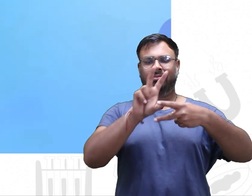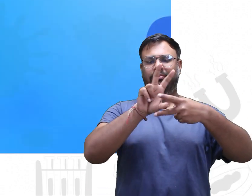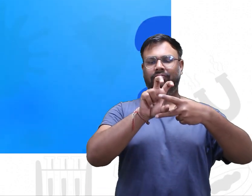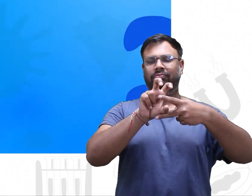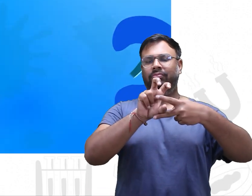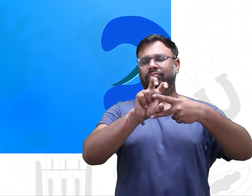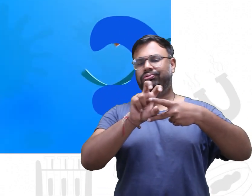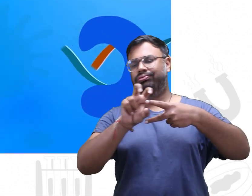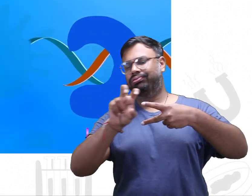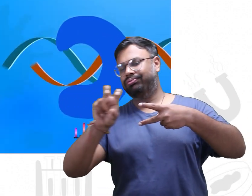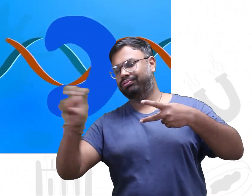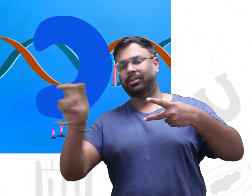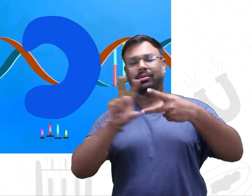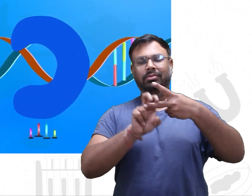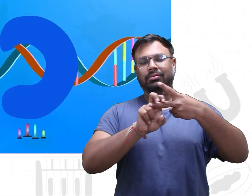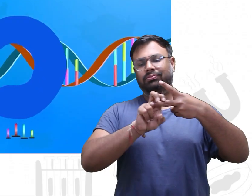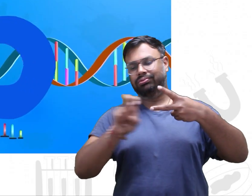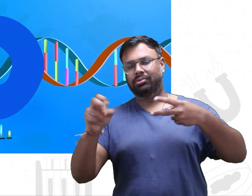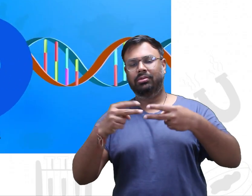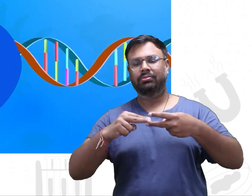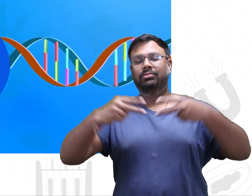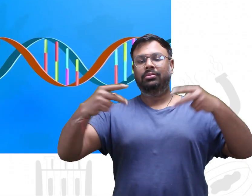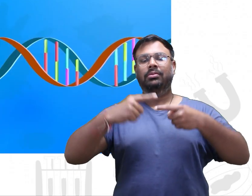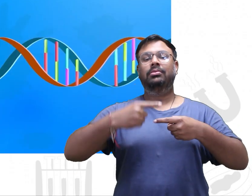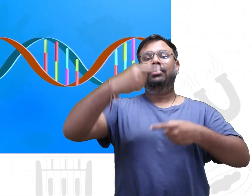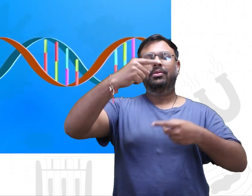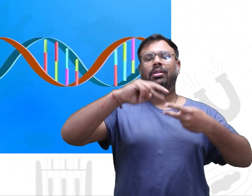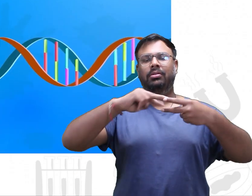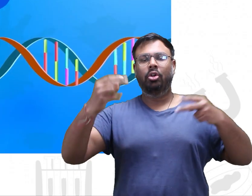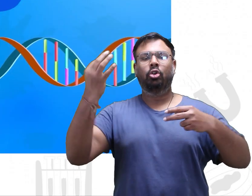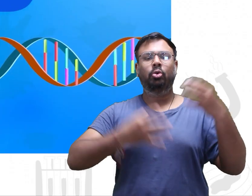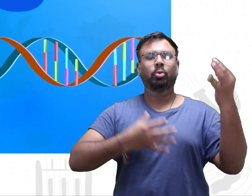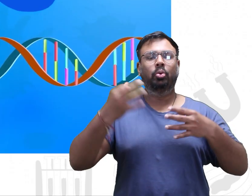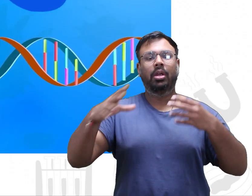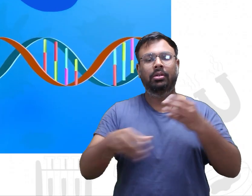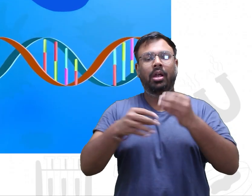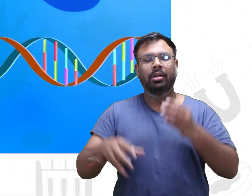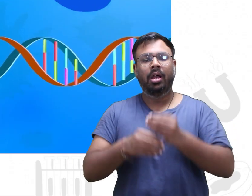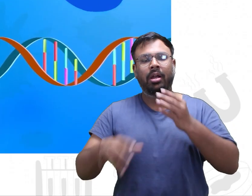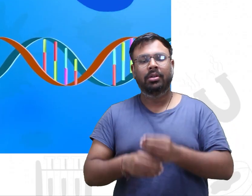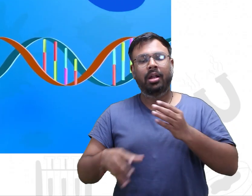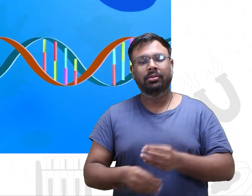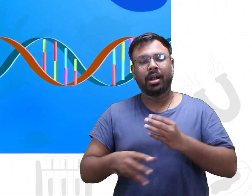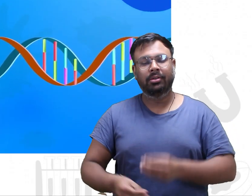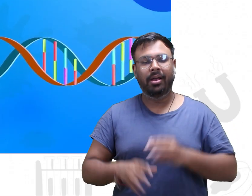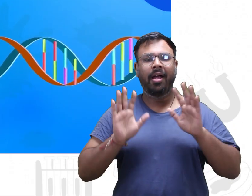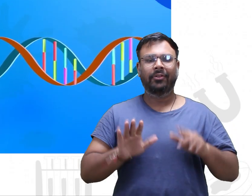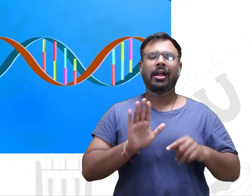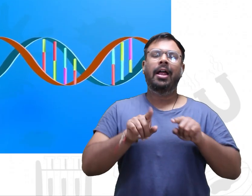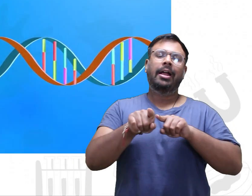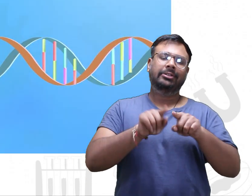can act as a starting code of DNA synthesis, and with the help of polymerase enzyme, new nucleotides will be added to the DNA